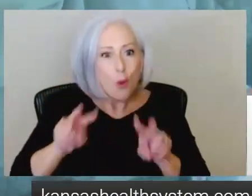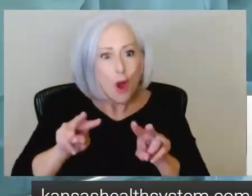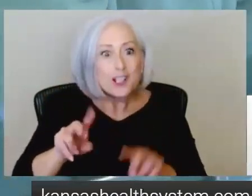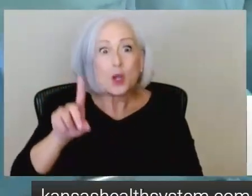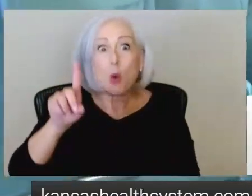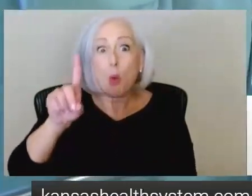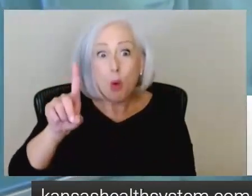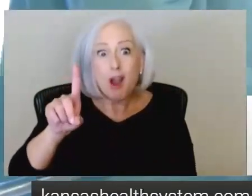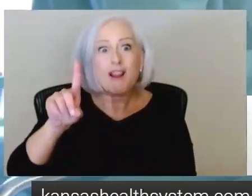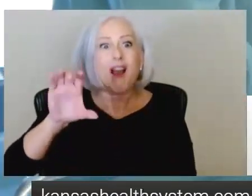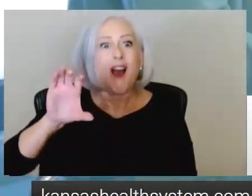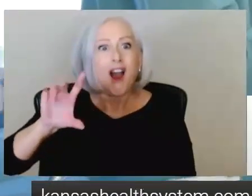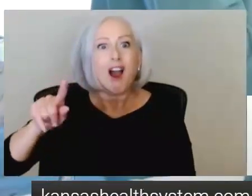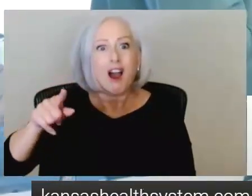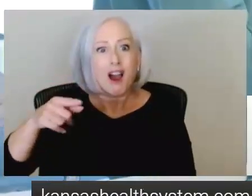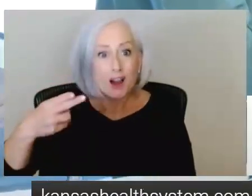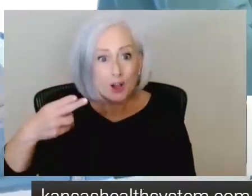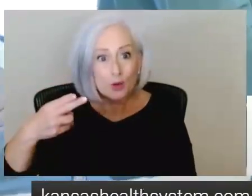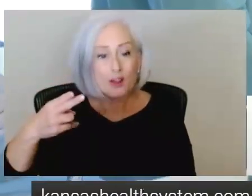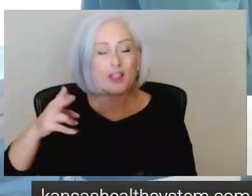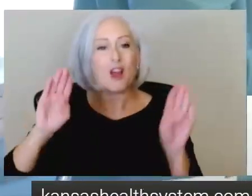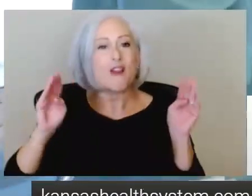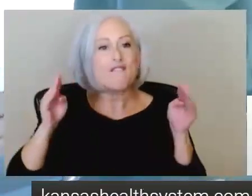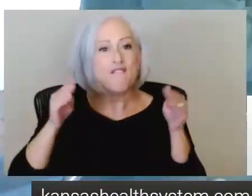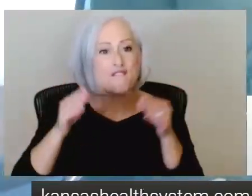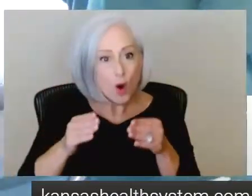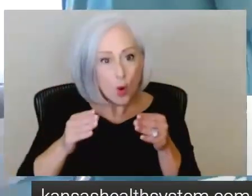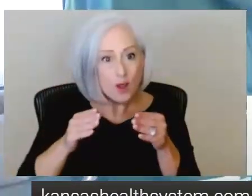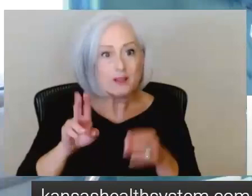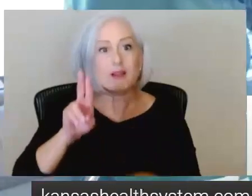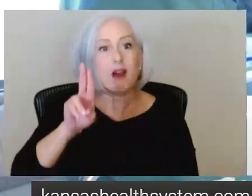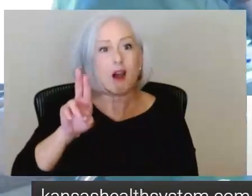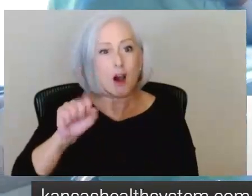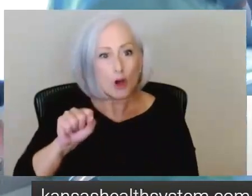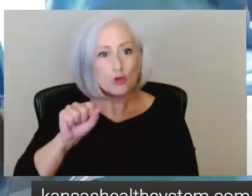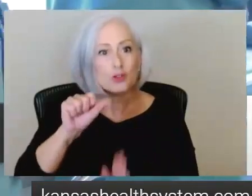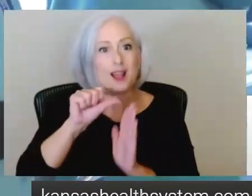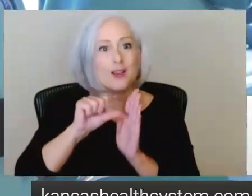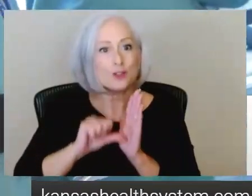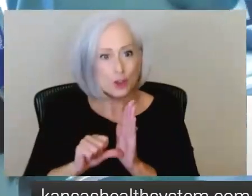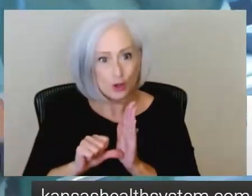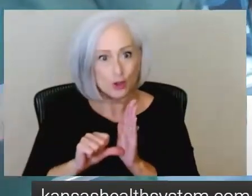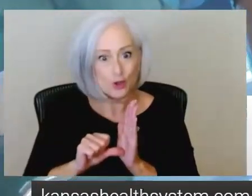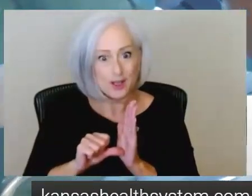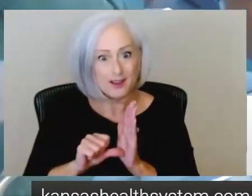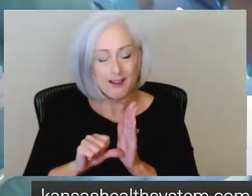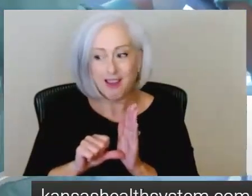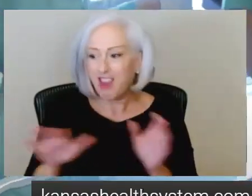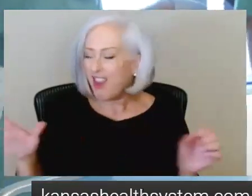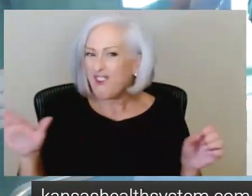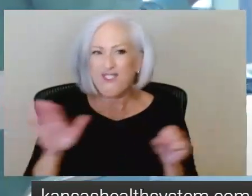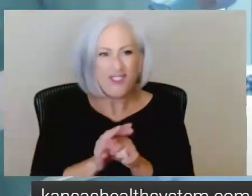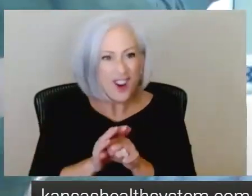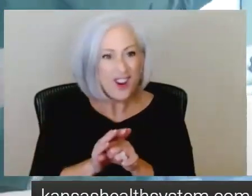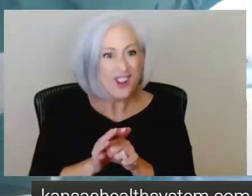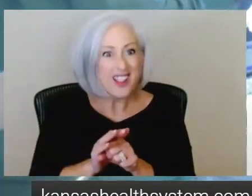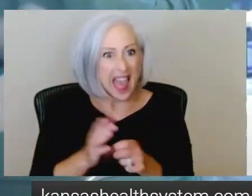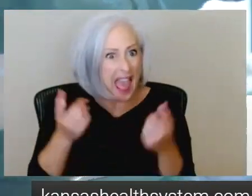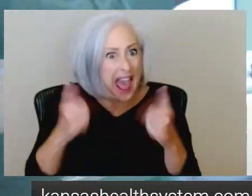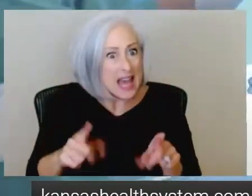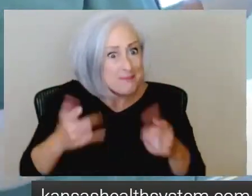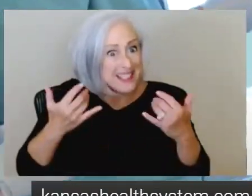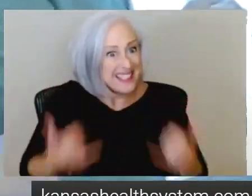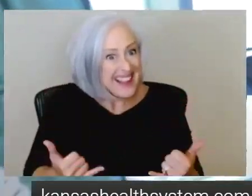100th focused ultrasound surgery in full effect. It's happening right now, the 100th here